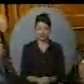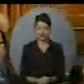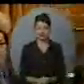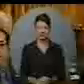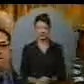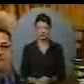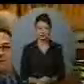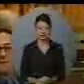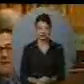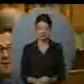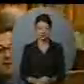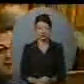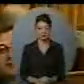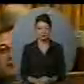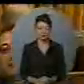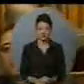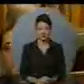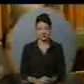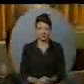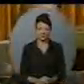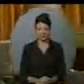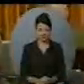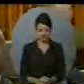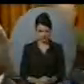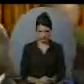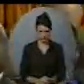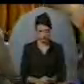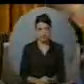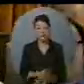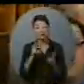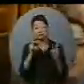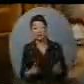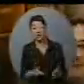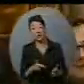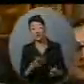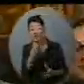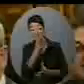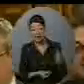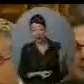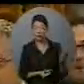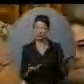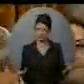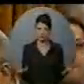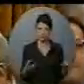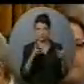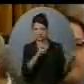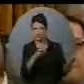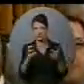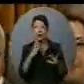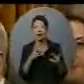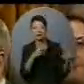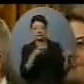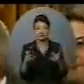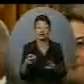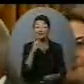Well, I'd like to quote the man who's disappeared in this House, who said yesterday at committee that it was factually incorrect to say that money was diverted. Well, the